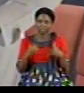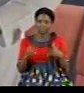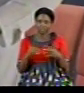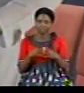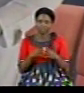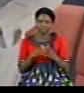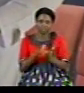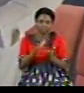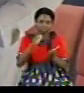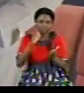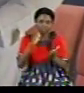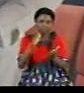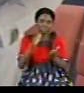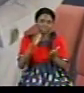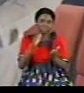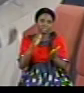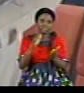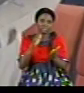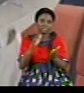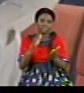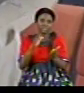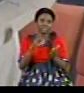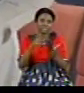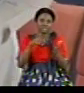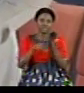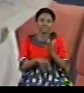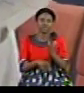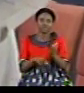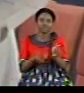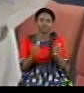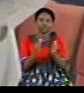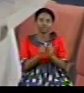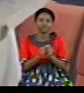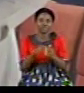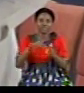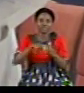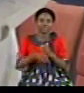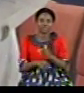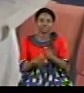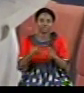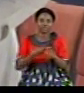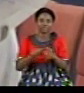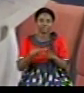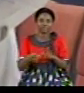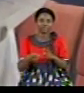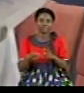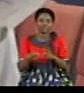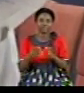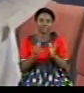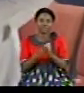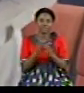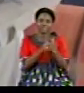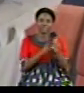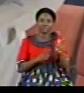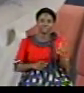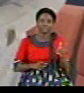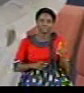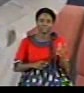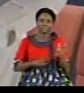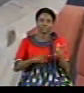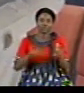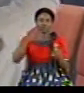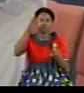leg with a very deep injury that the Lord God Almighty healed